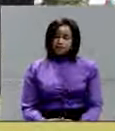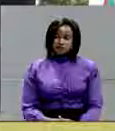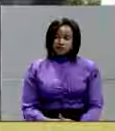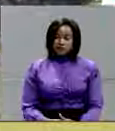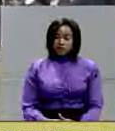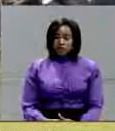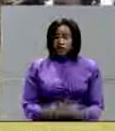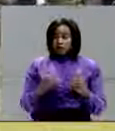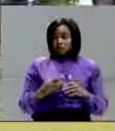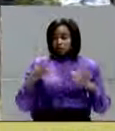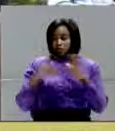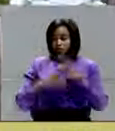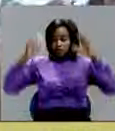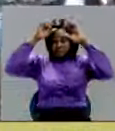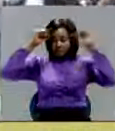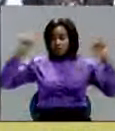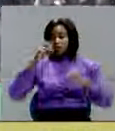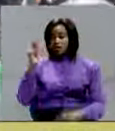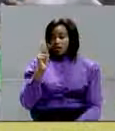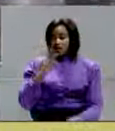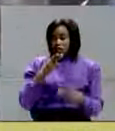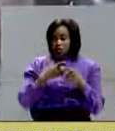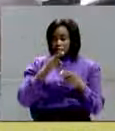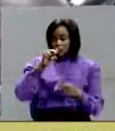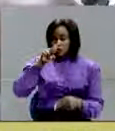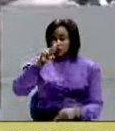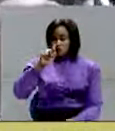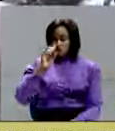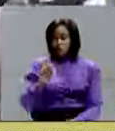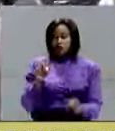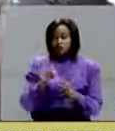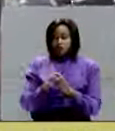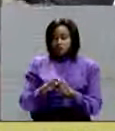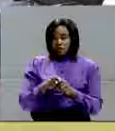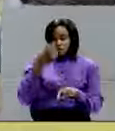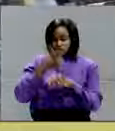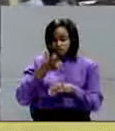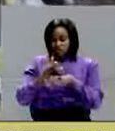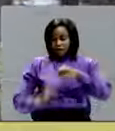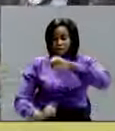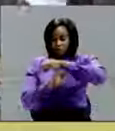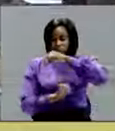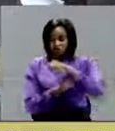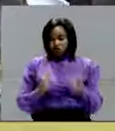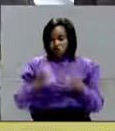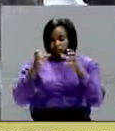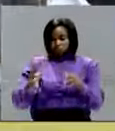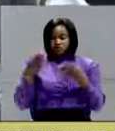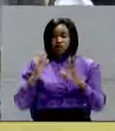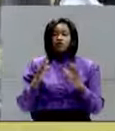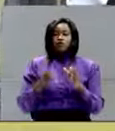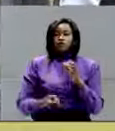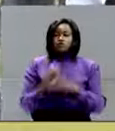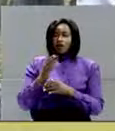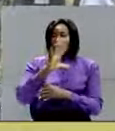The Deputy President of Kenya, William Ruto, has laid the foundation stone for the construction of African Leadership Institute